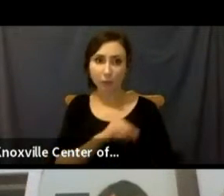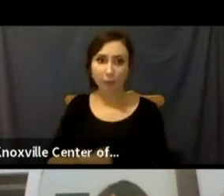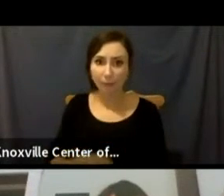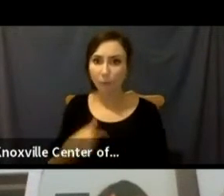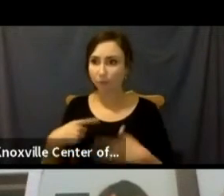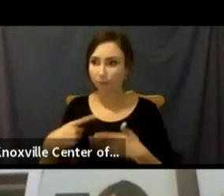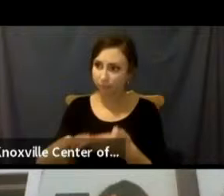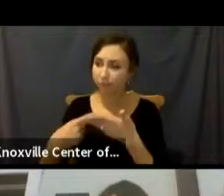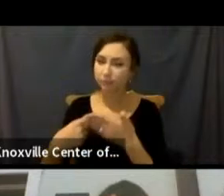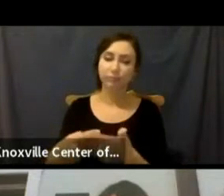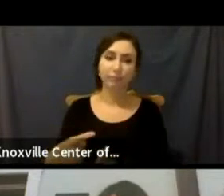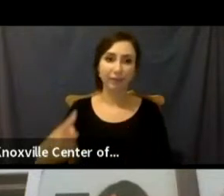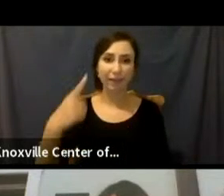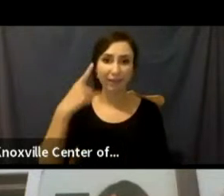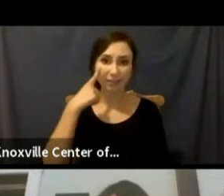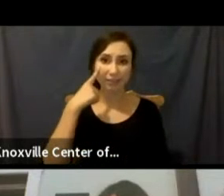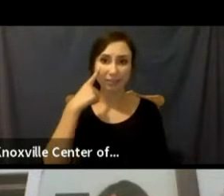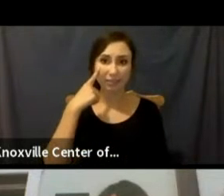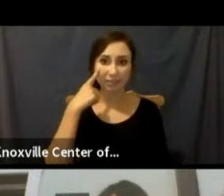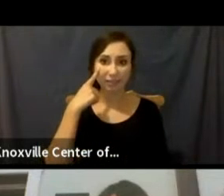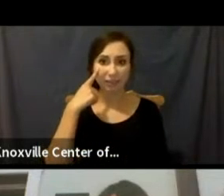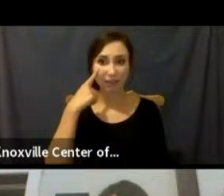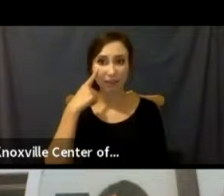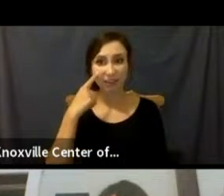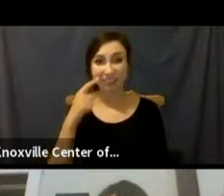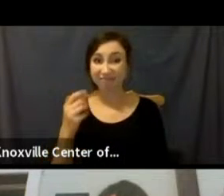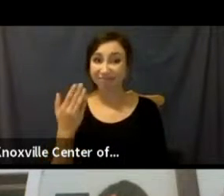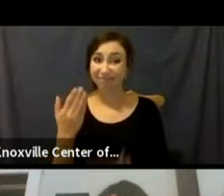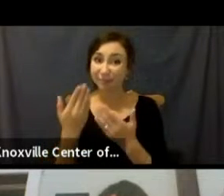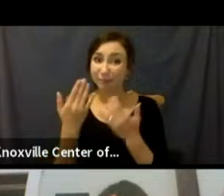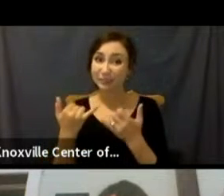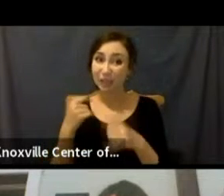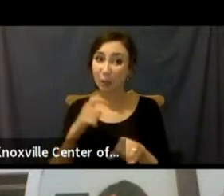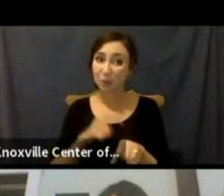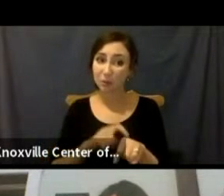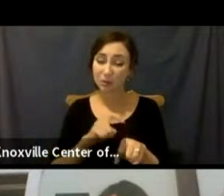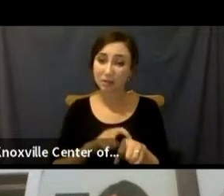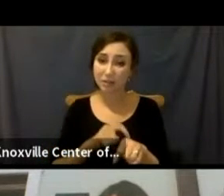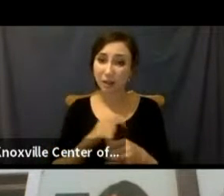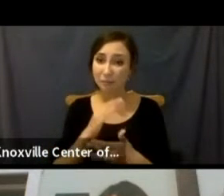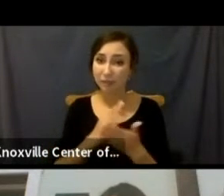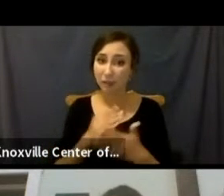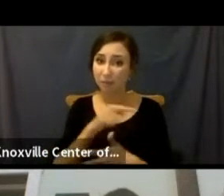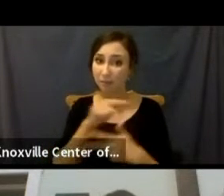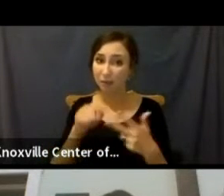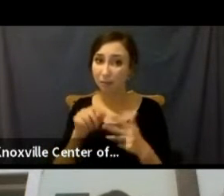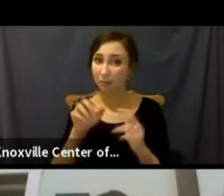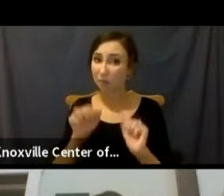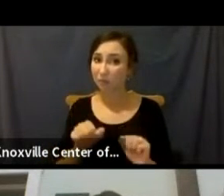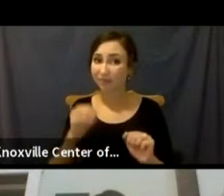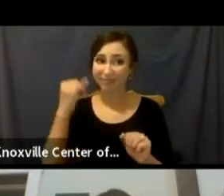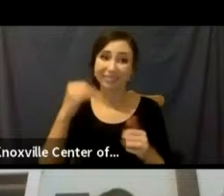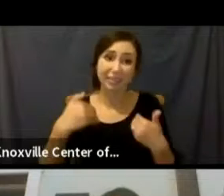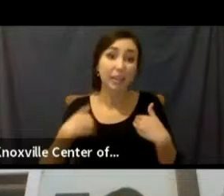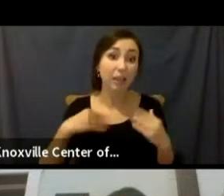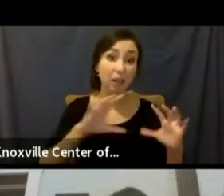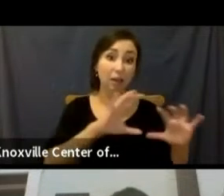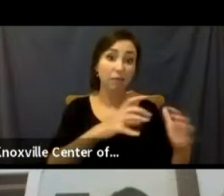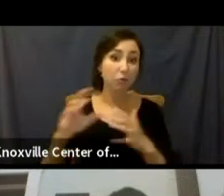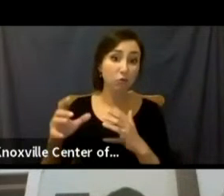think there probably is now a time that we could get some of those folks, if they have group organizations, to go